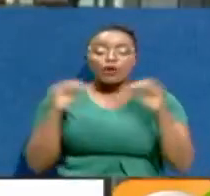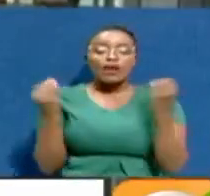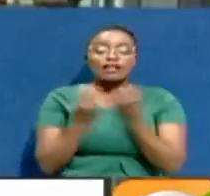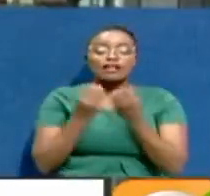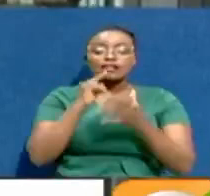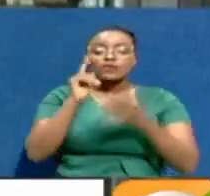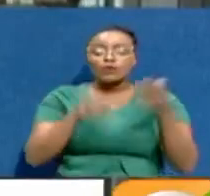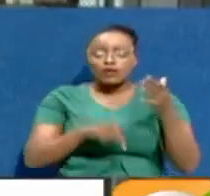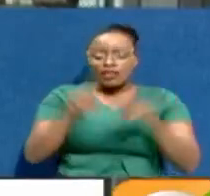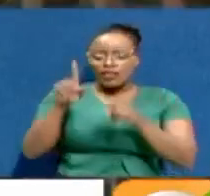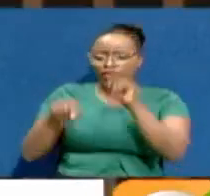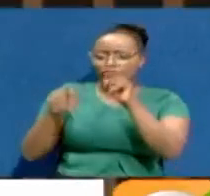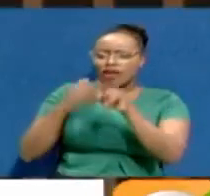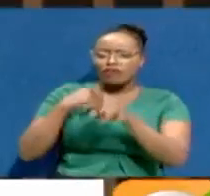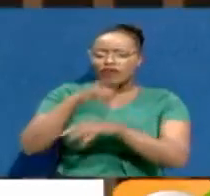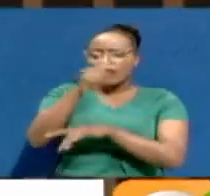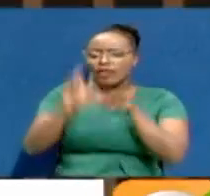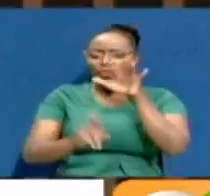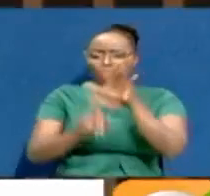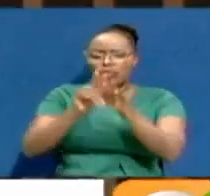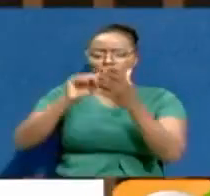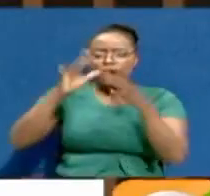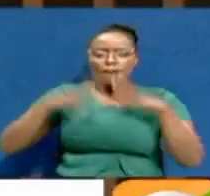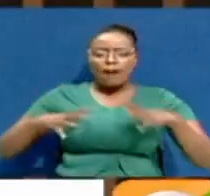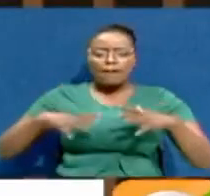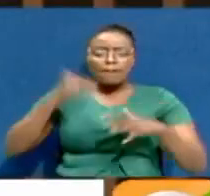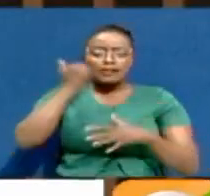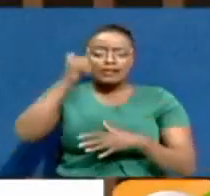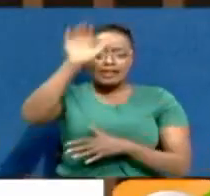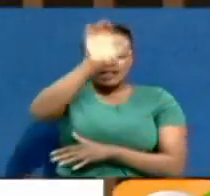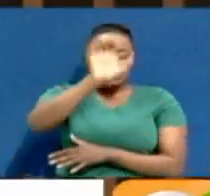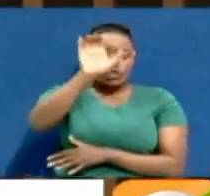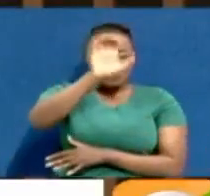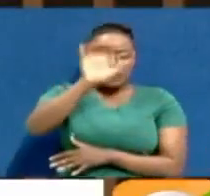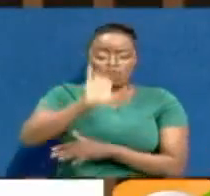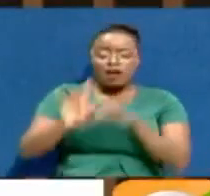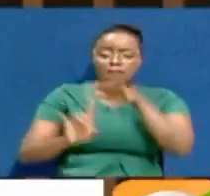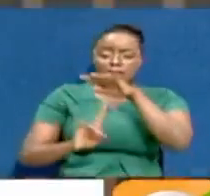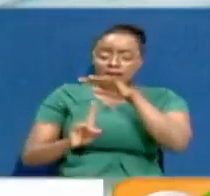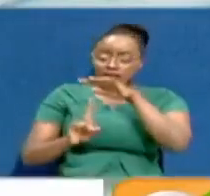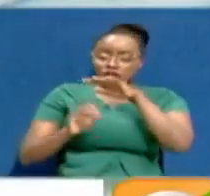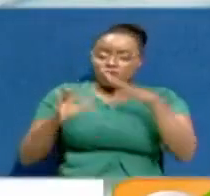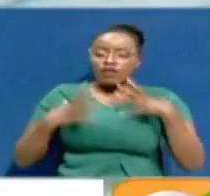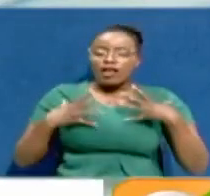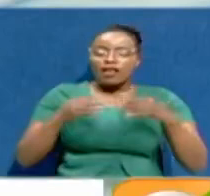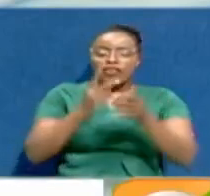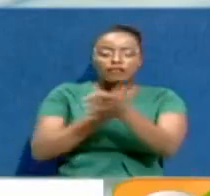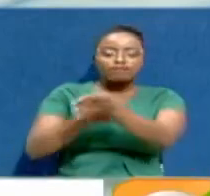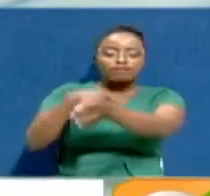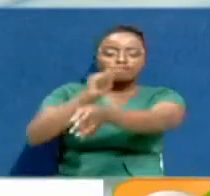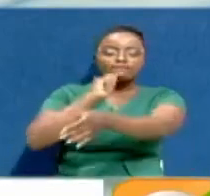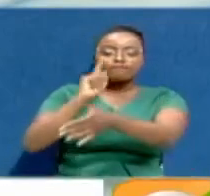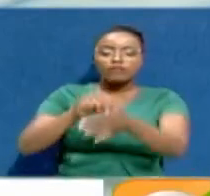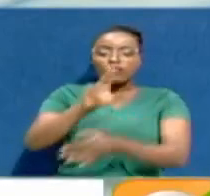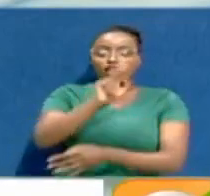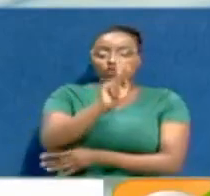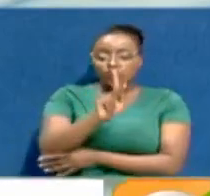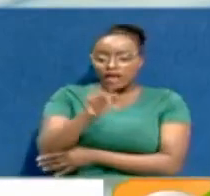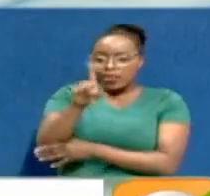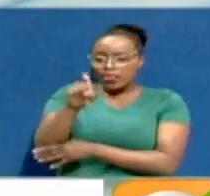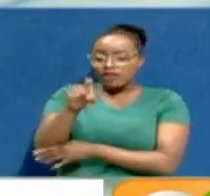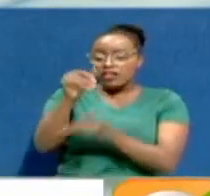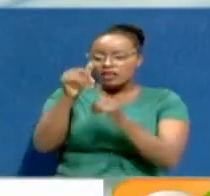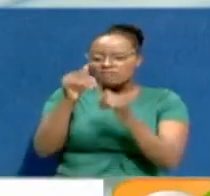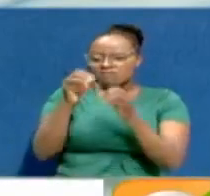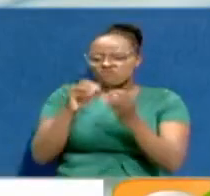the virus variants are powering another rise in infections across Europe. The Health Ministry in Spain had on Friday indicated that the UK variant could be